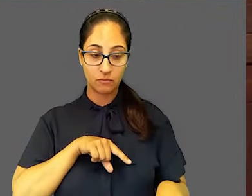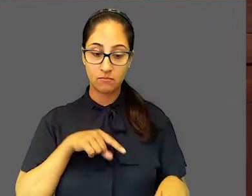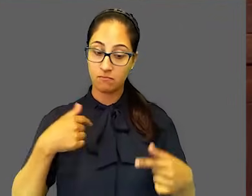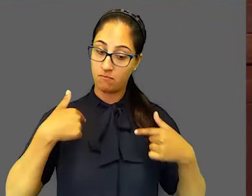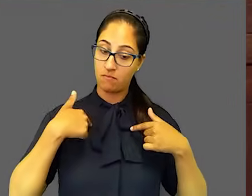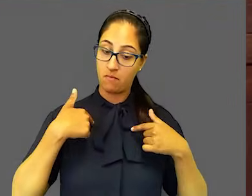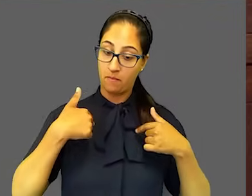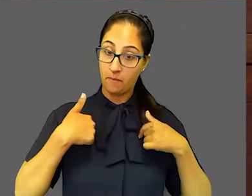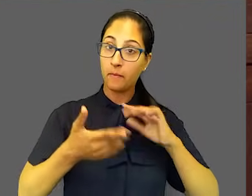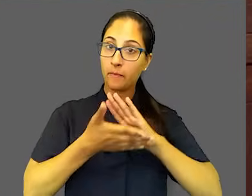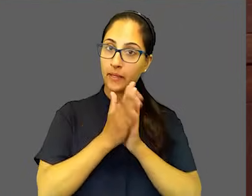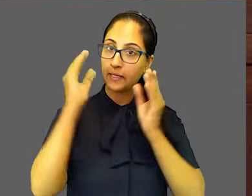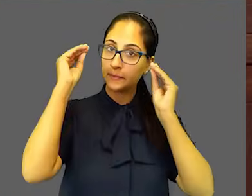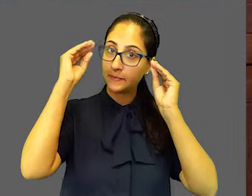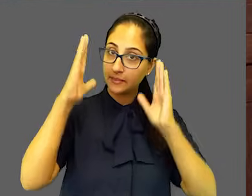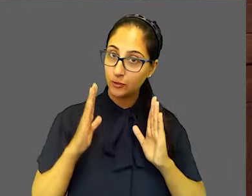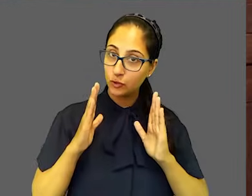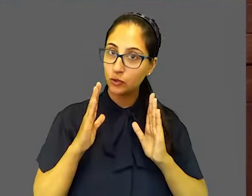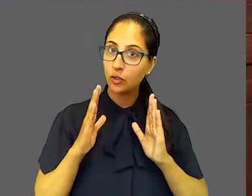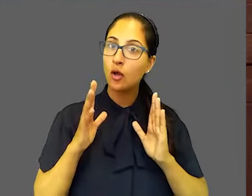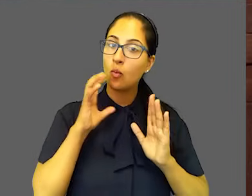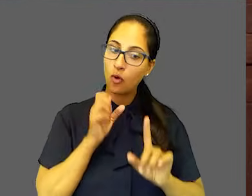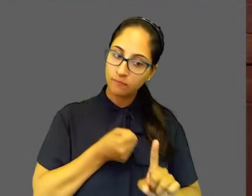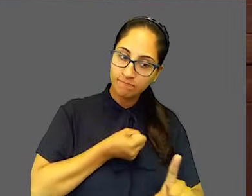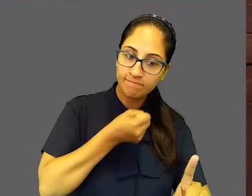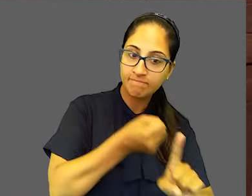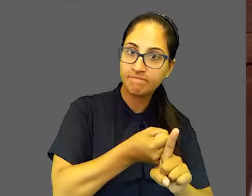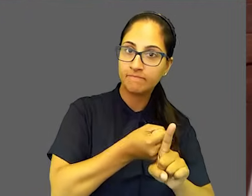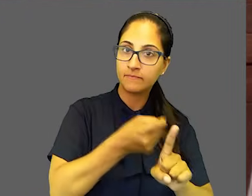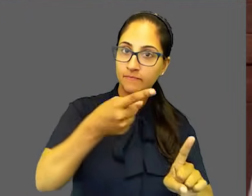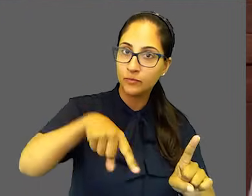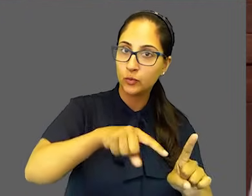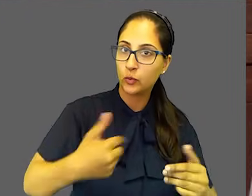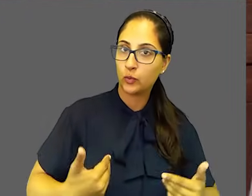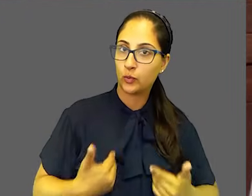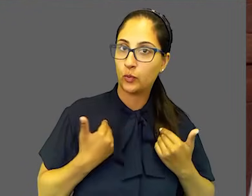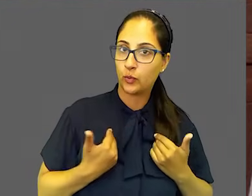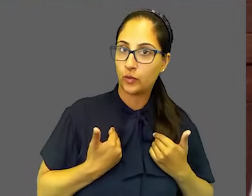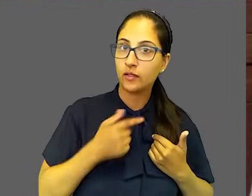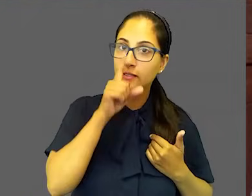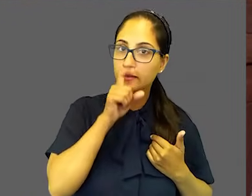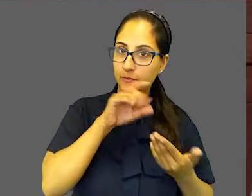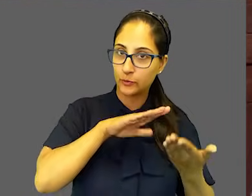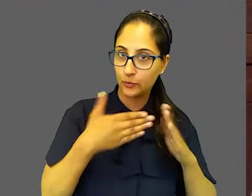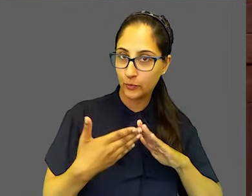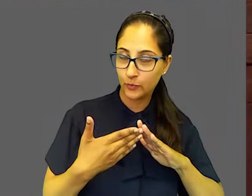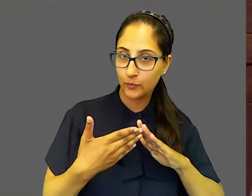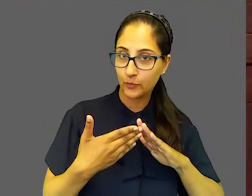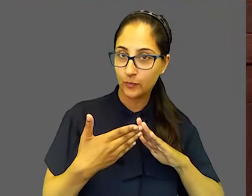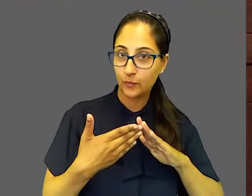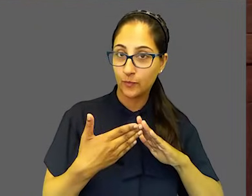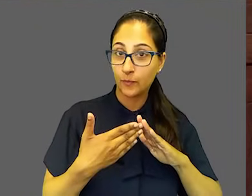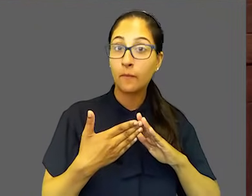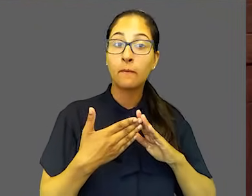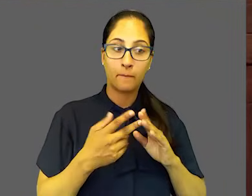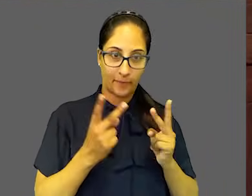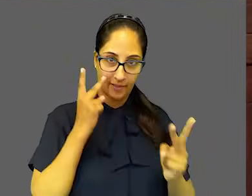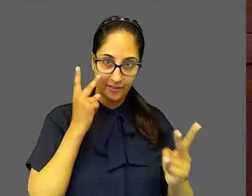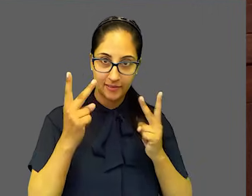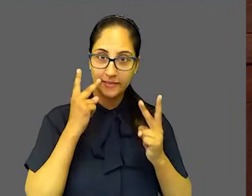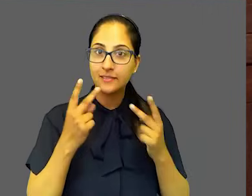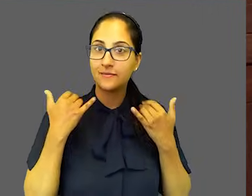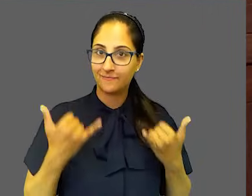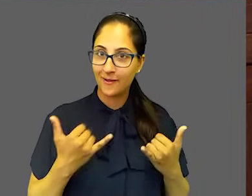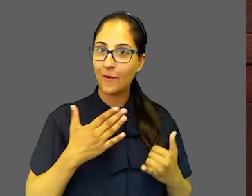wanted to make an impact for the youth in my local Jamaat. I'm just grateful to see that I'm able to do that, not just for my local